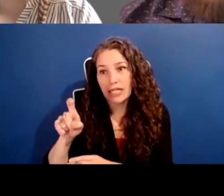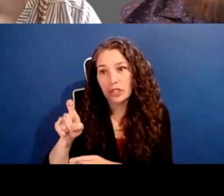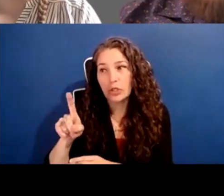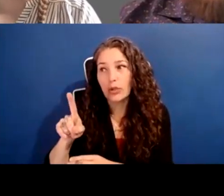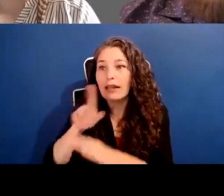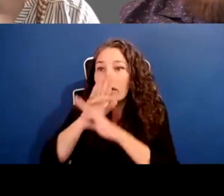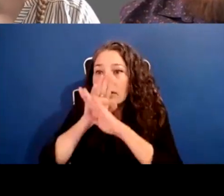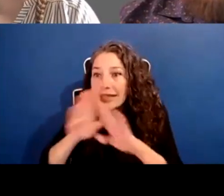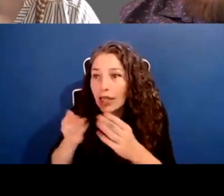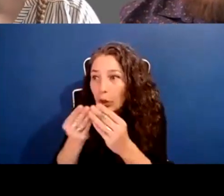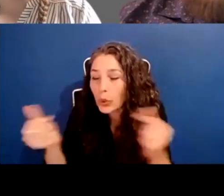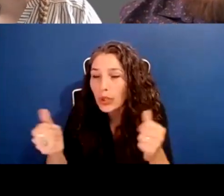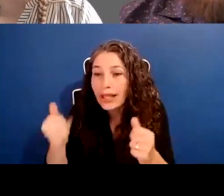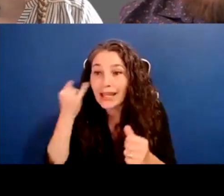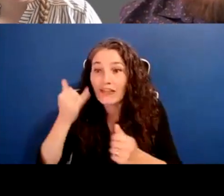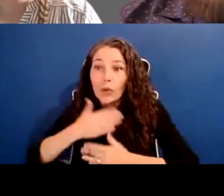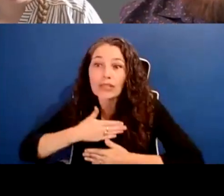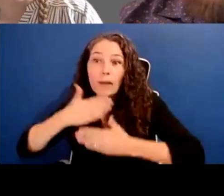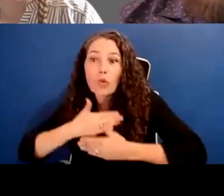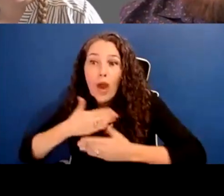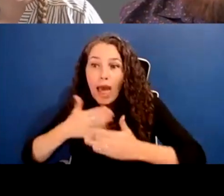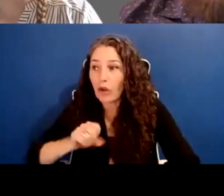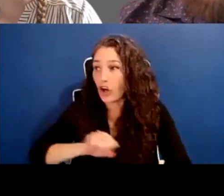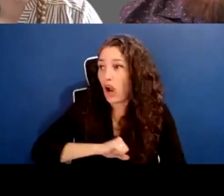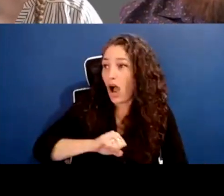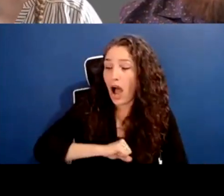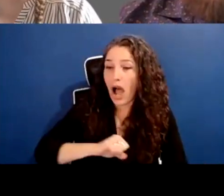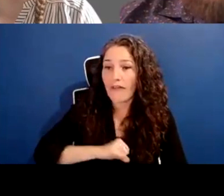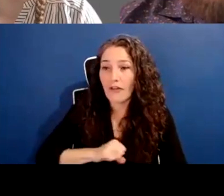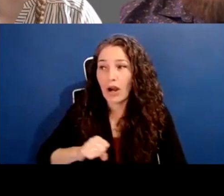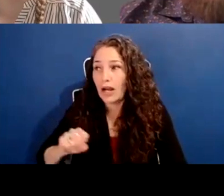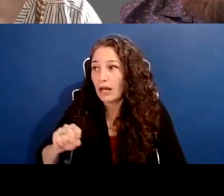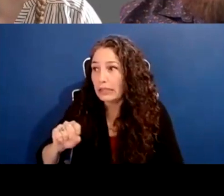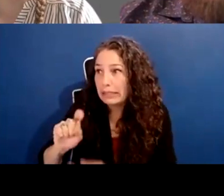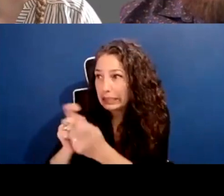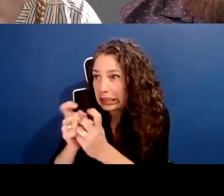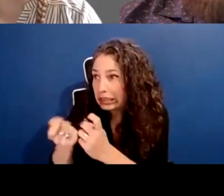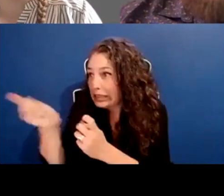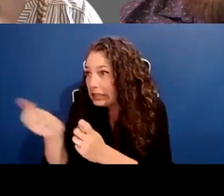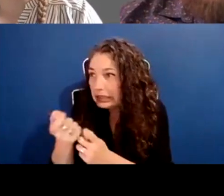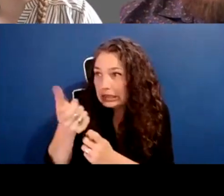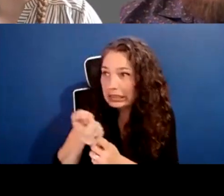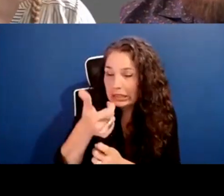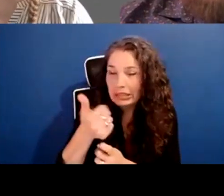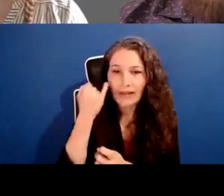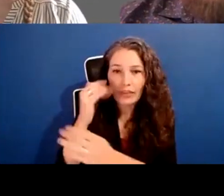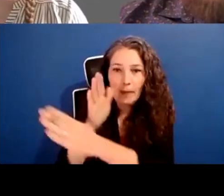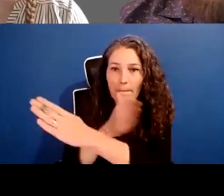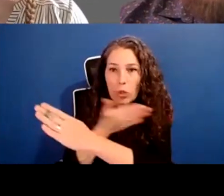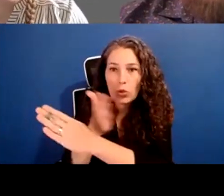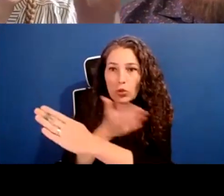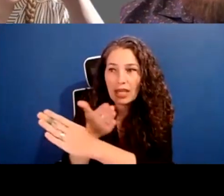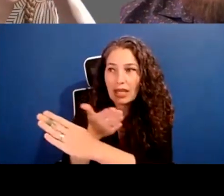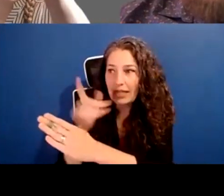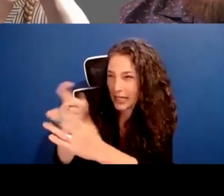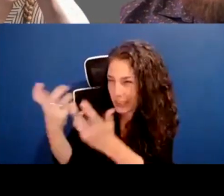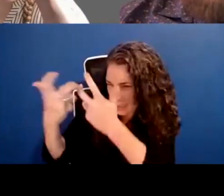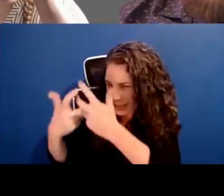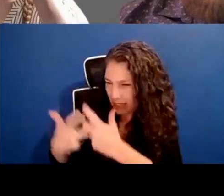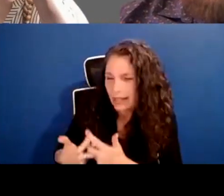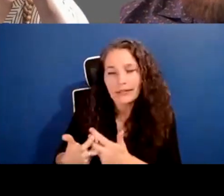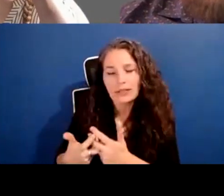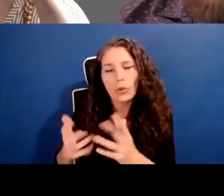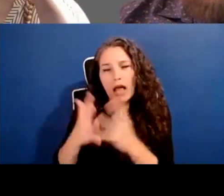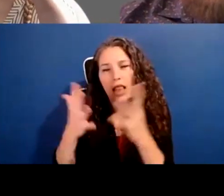cough, getting the music transition just right. These sorts of things can really take a lot